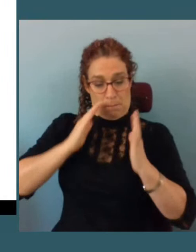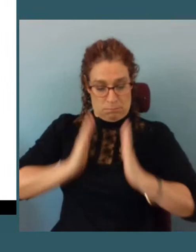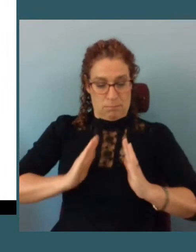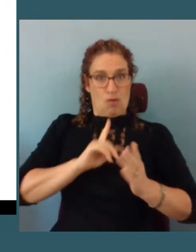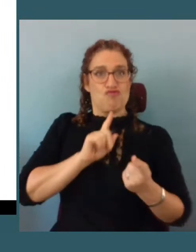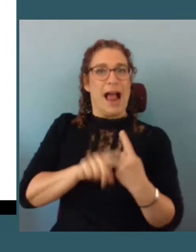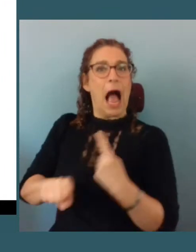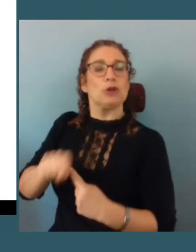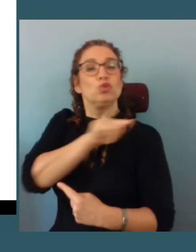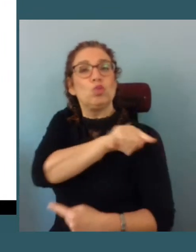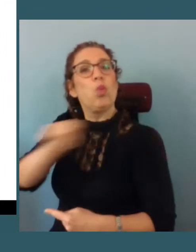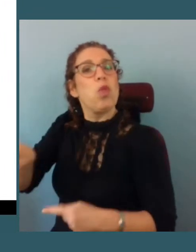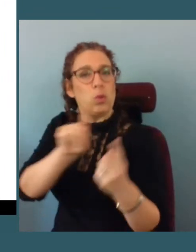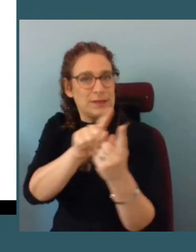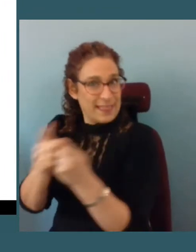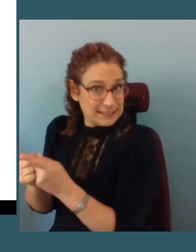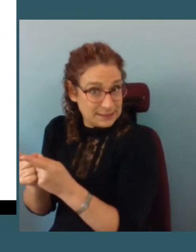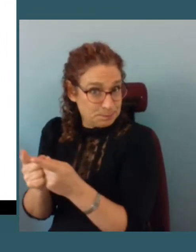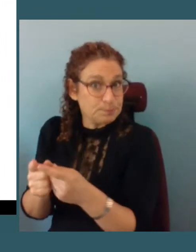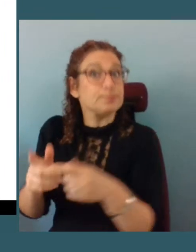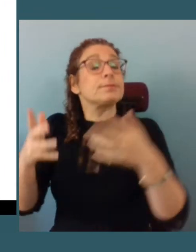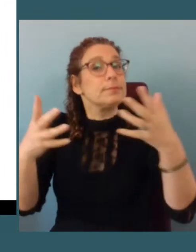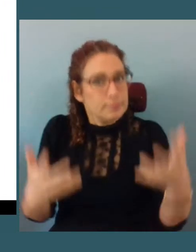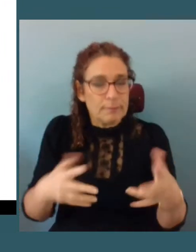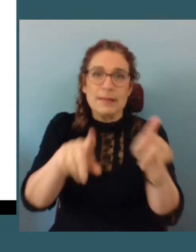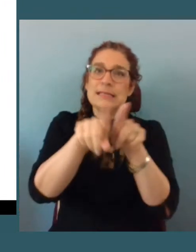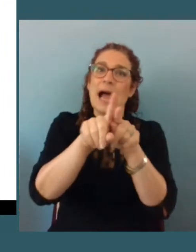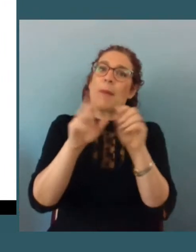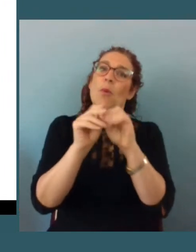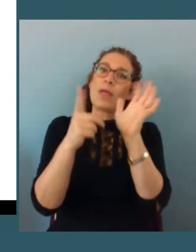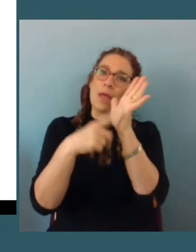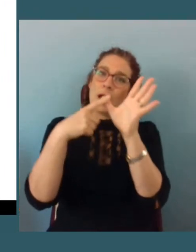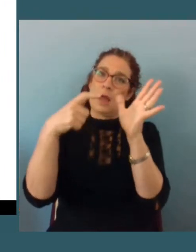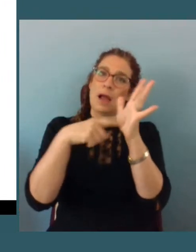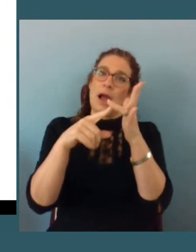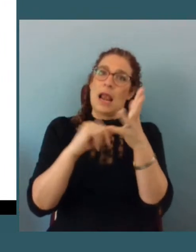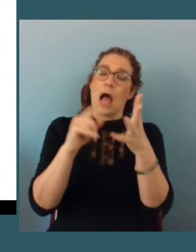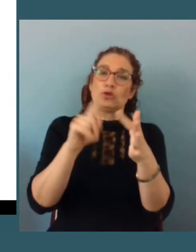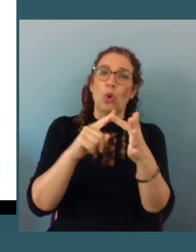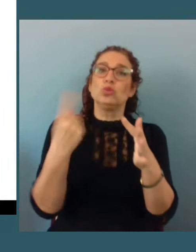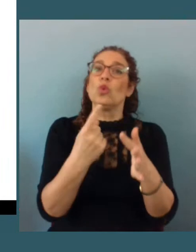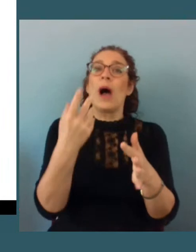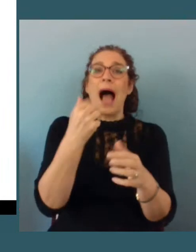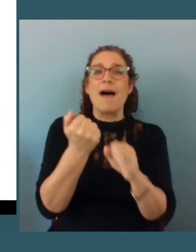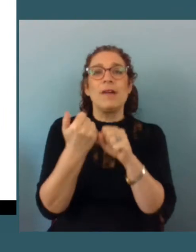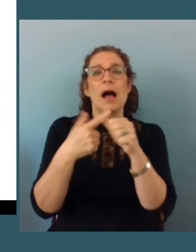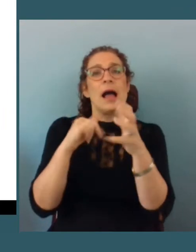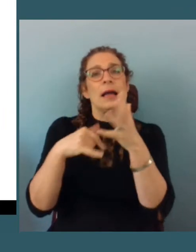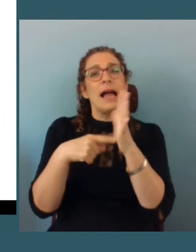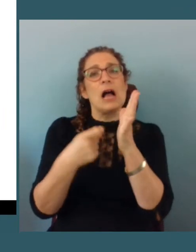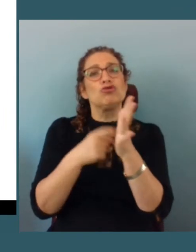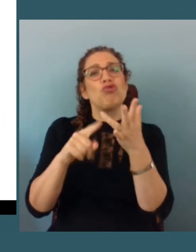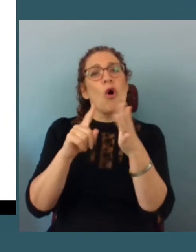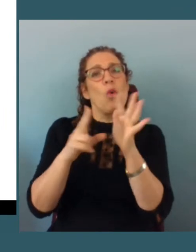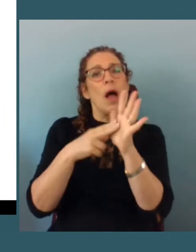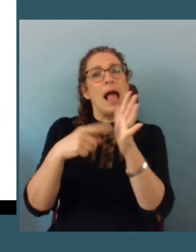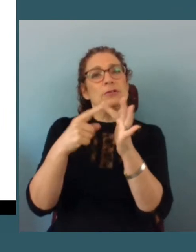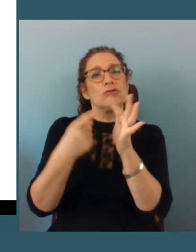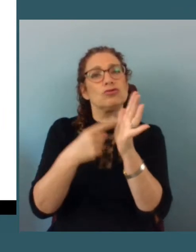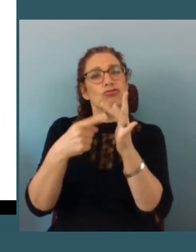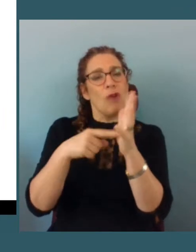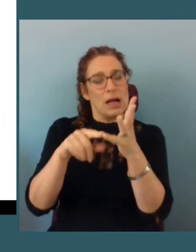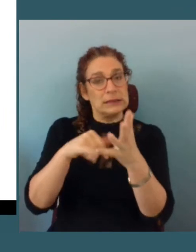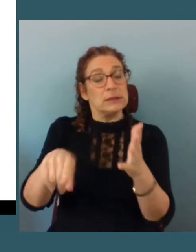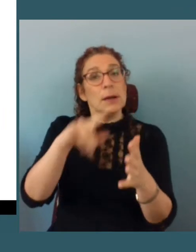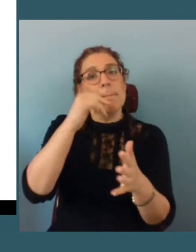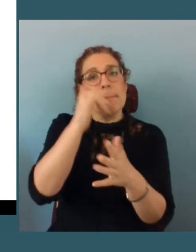lactose intolerance, if you've had normally a gastroenteritis, then you struggle to digest sort of things like